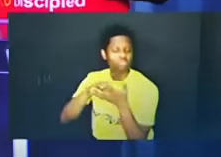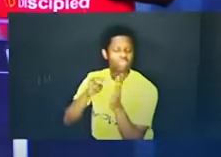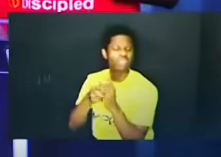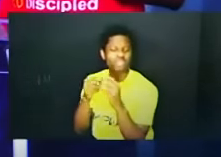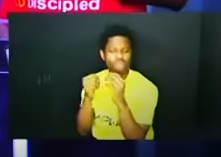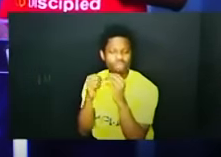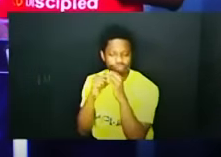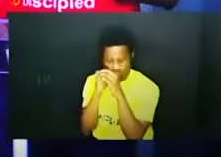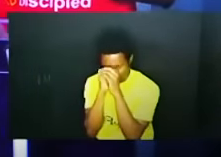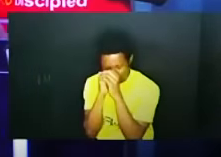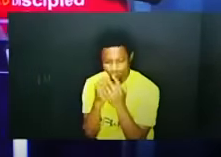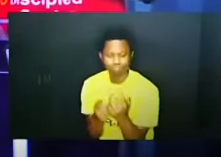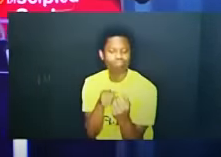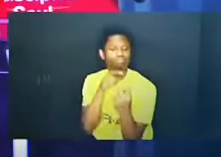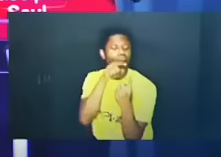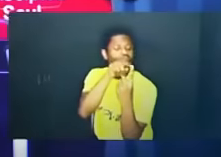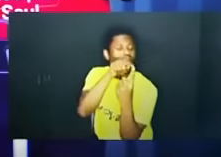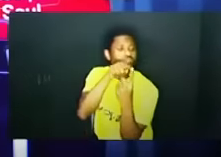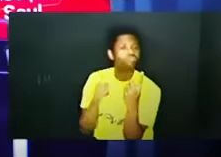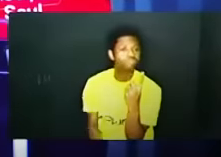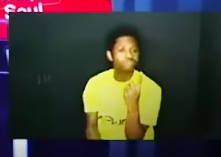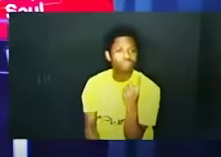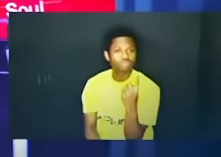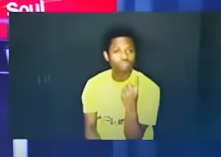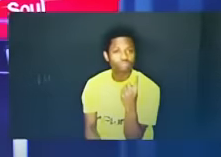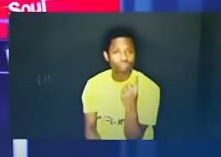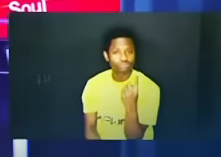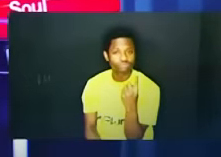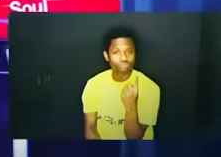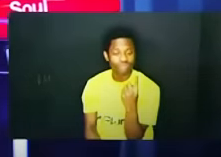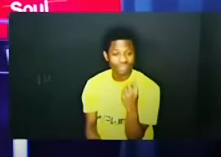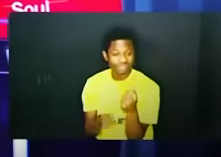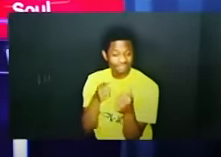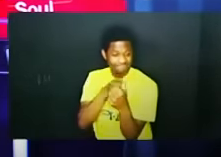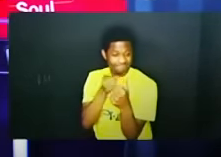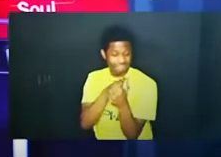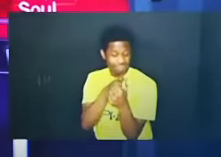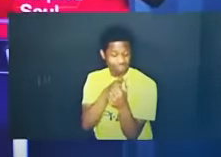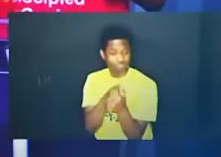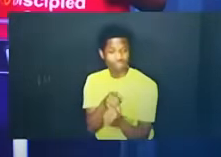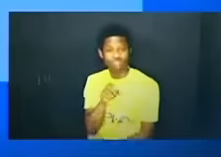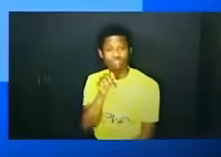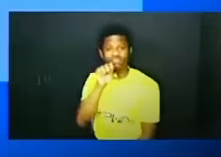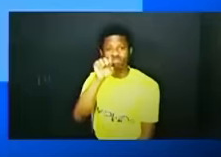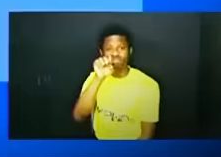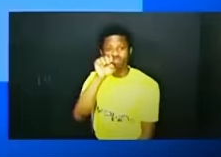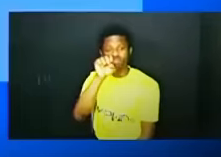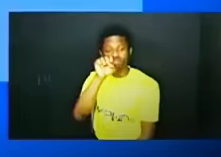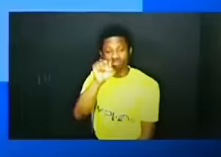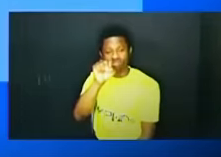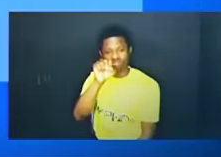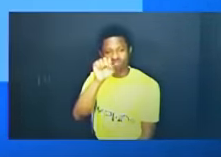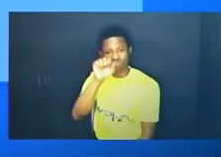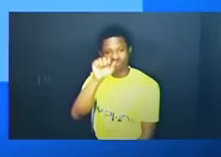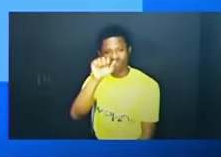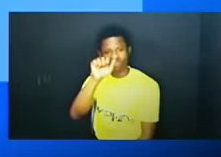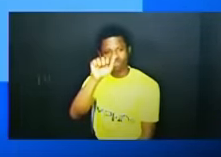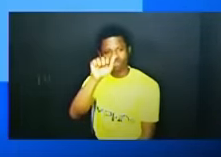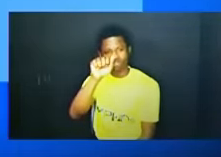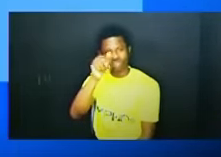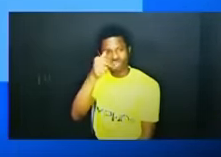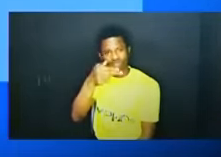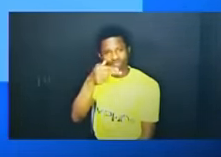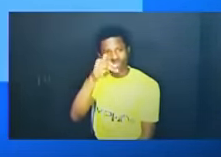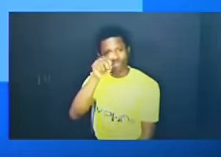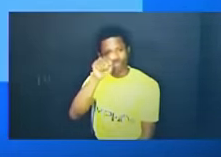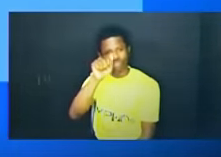The first one is saha. Ye di kan no ye ka no saha. The